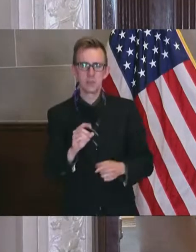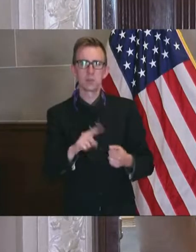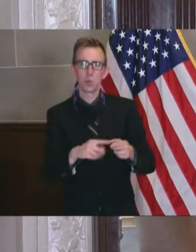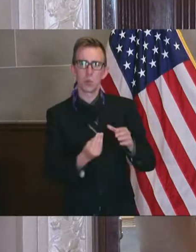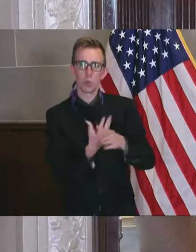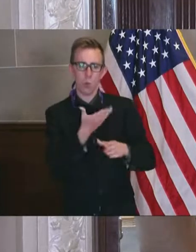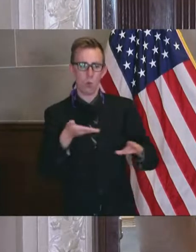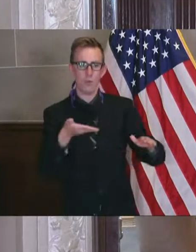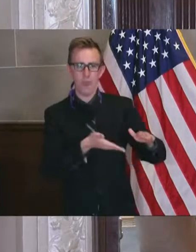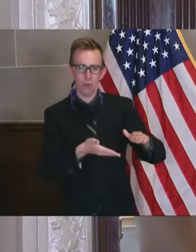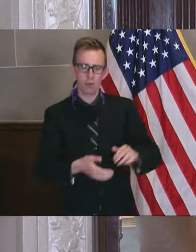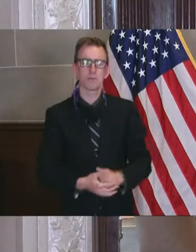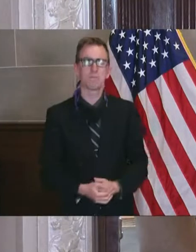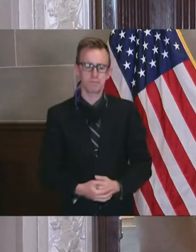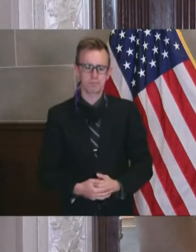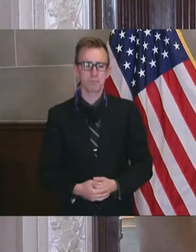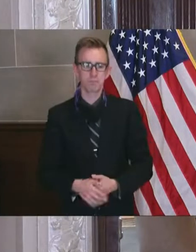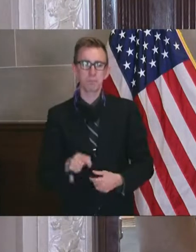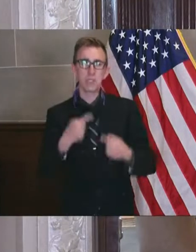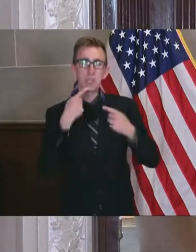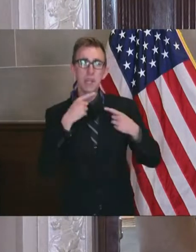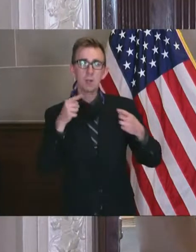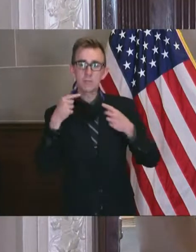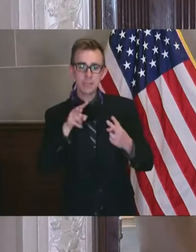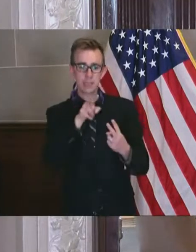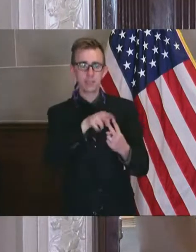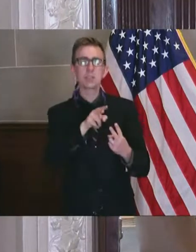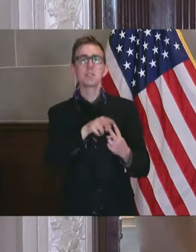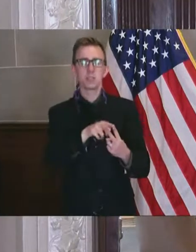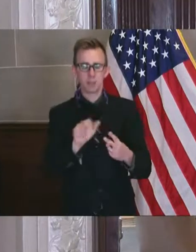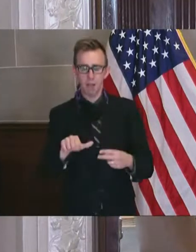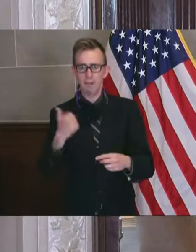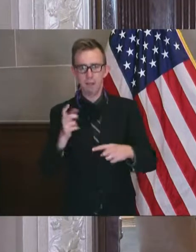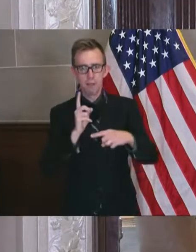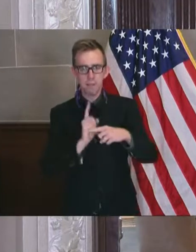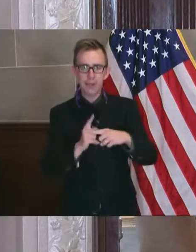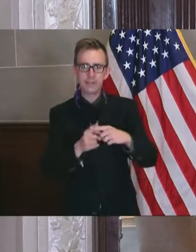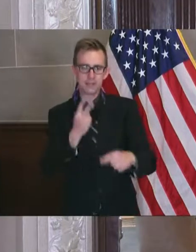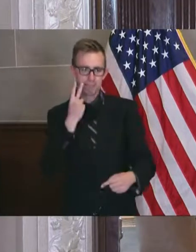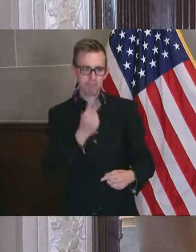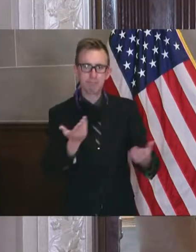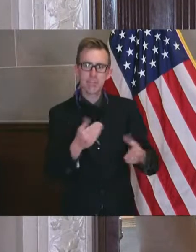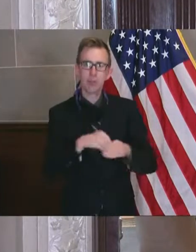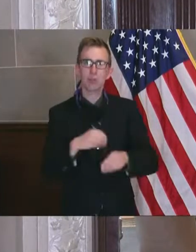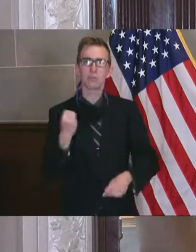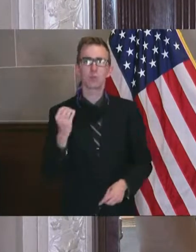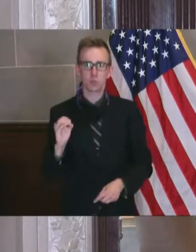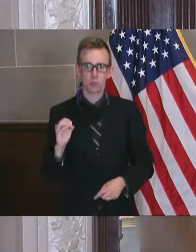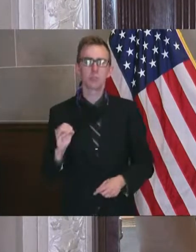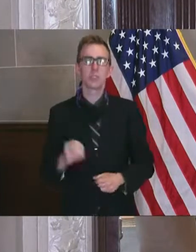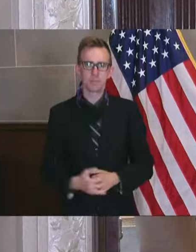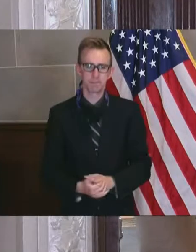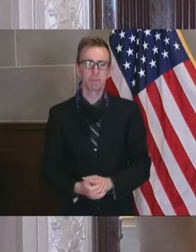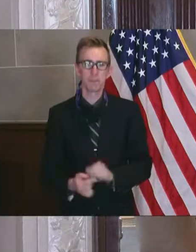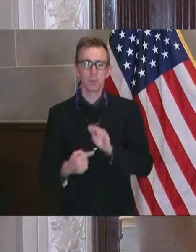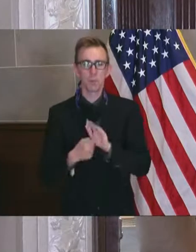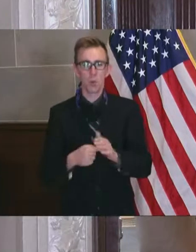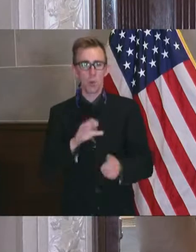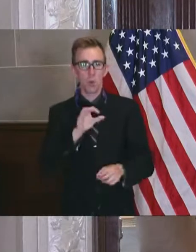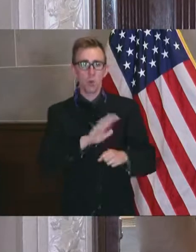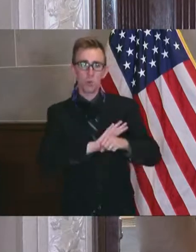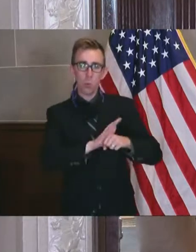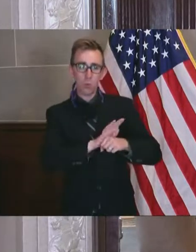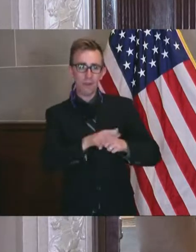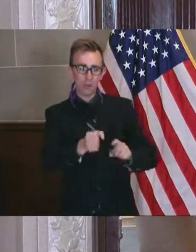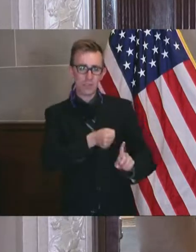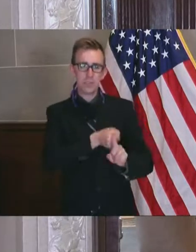grow. These announcements are another example of the positive things happening in our state and show that even the aftermath of